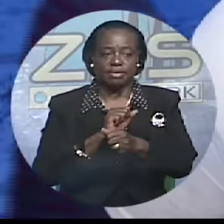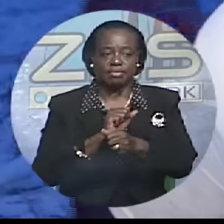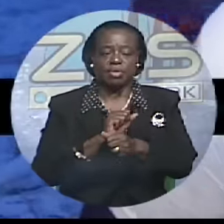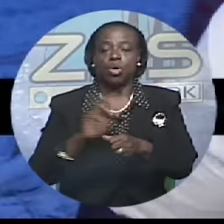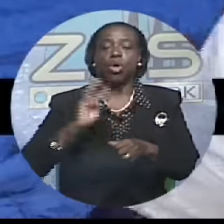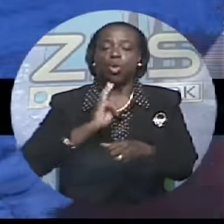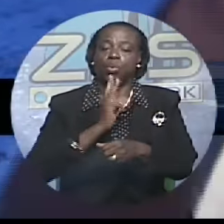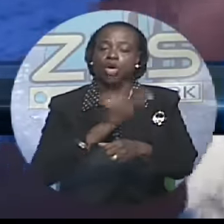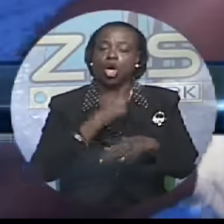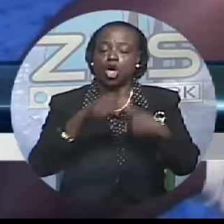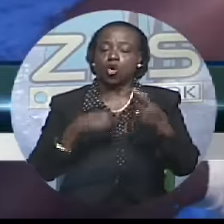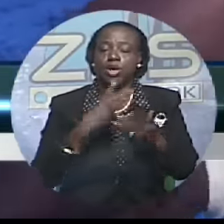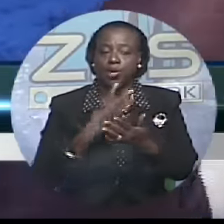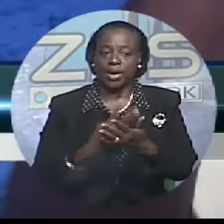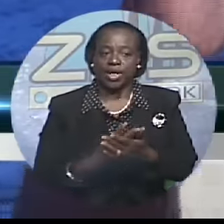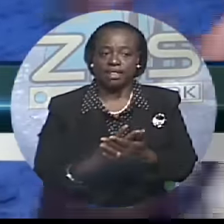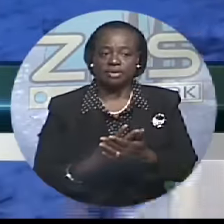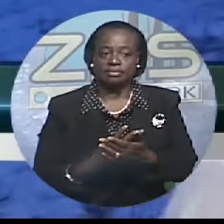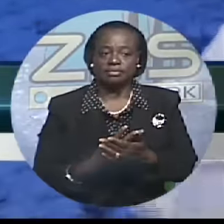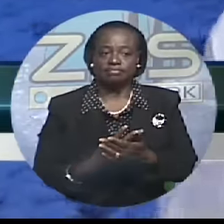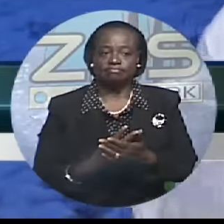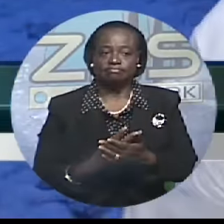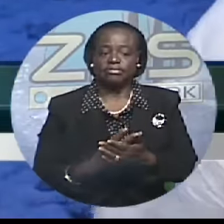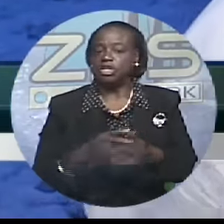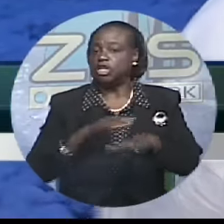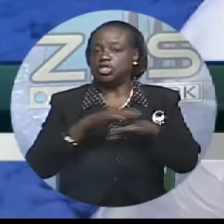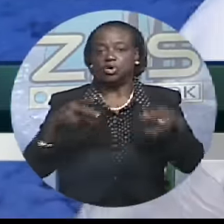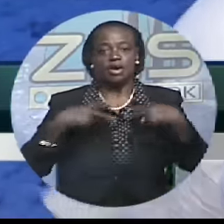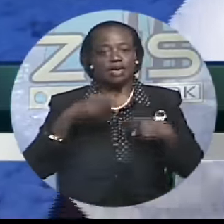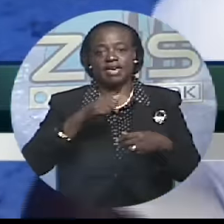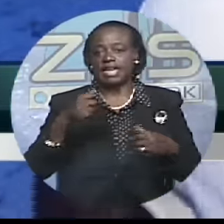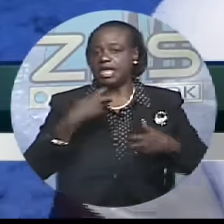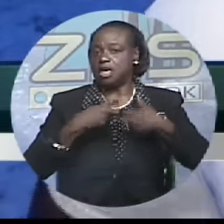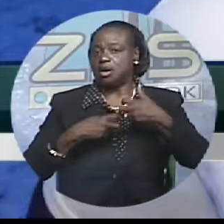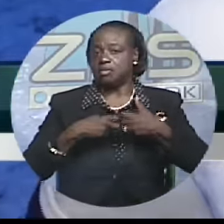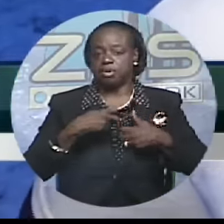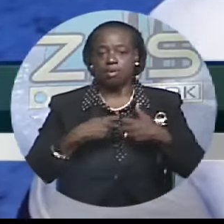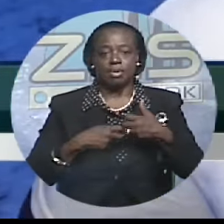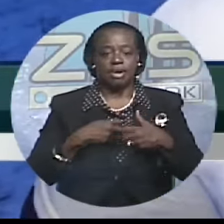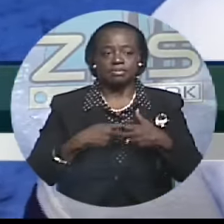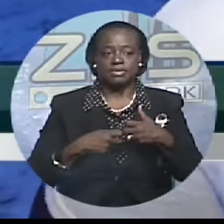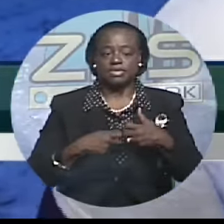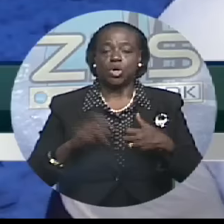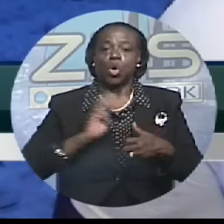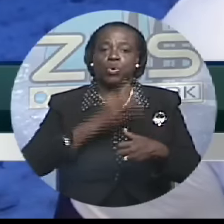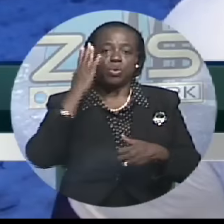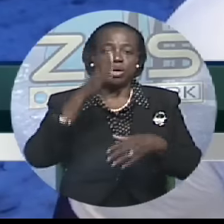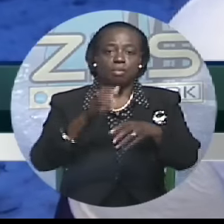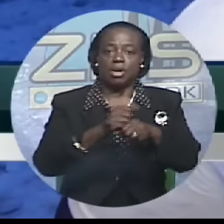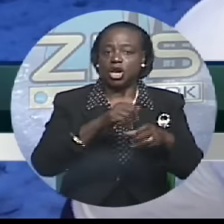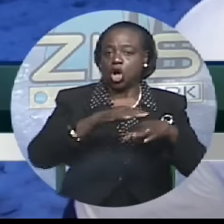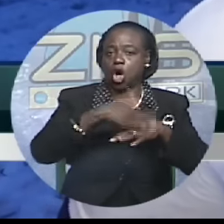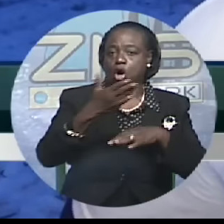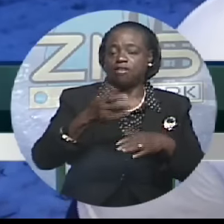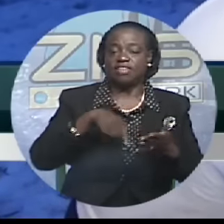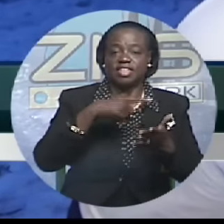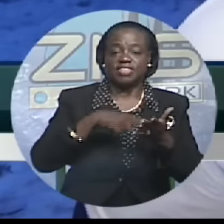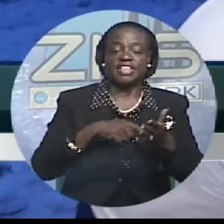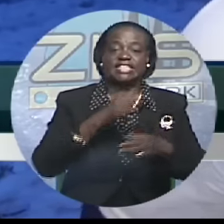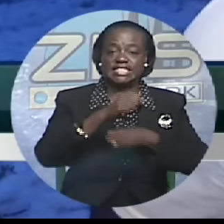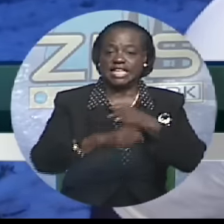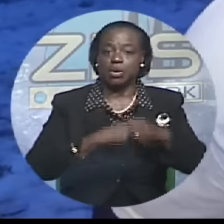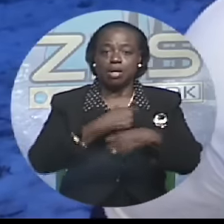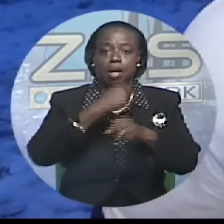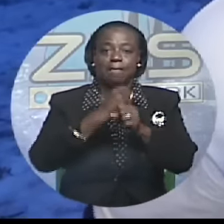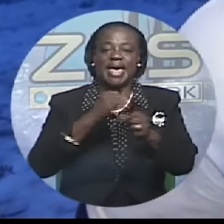well. We have some problems in our regatta, but we're going to regroup and we're going to pull it off this year. We expect it to be bigger and better